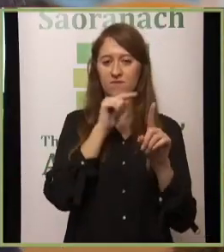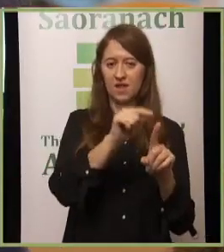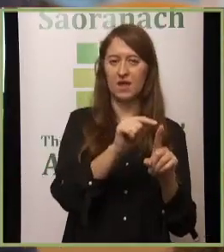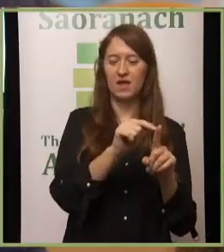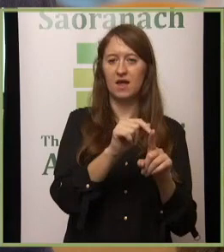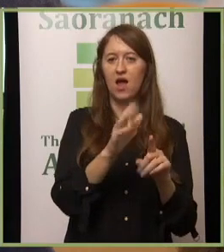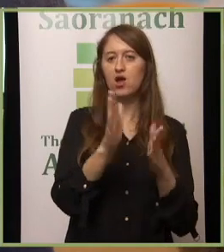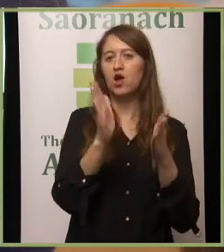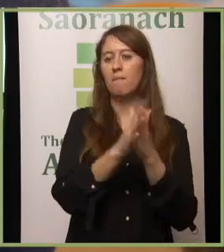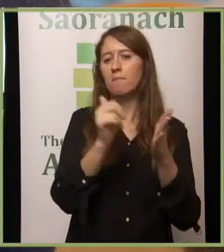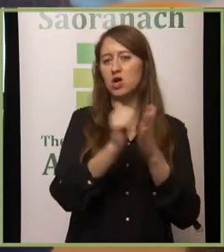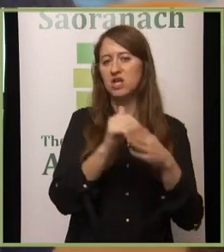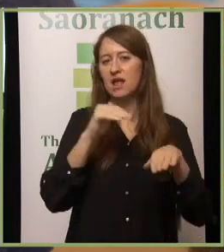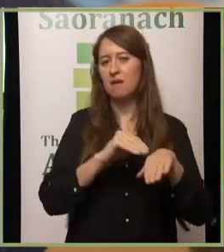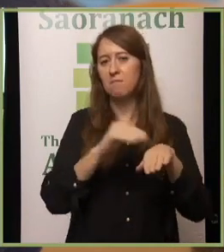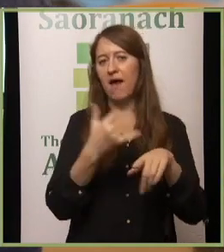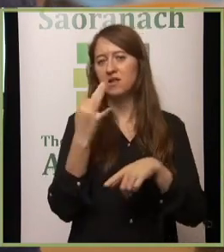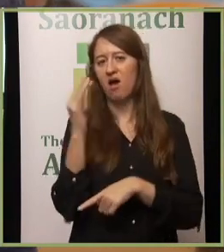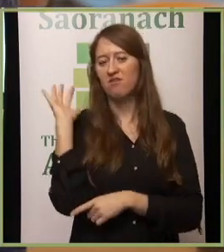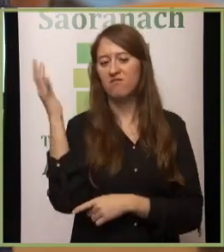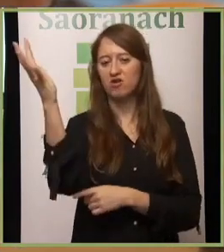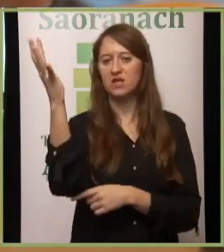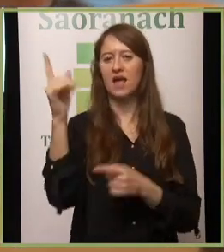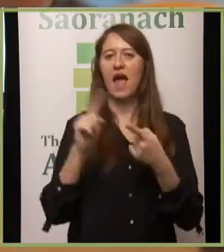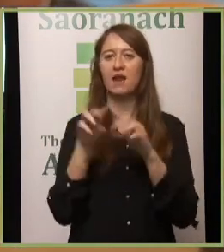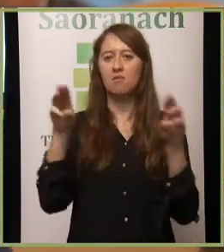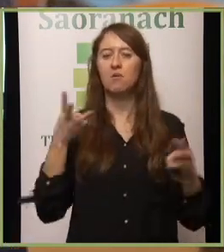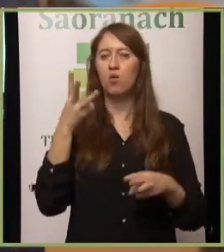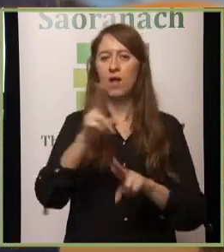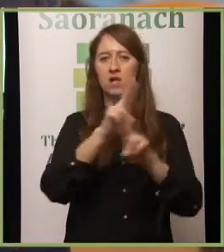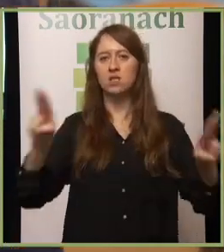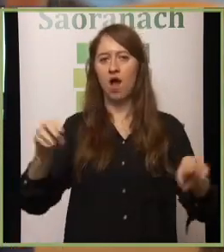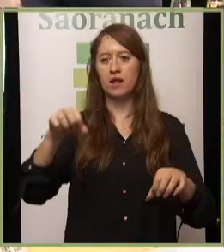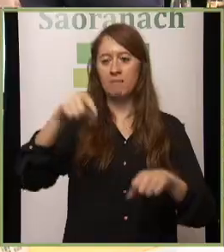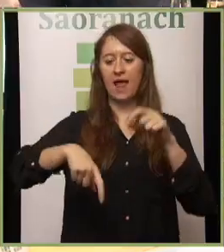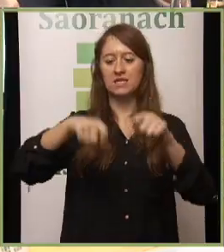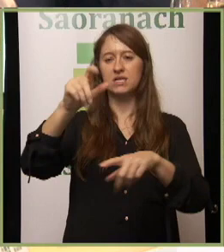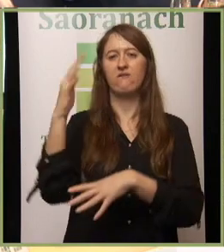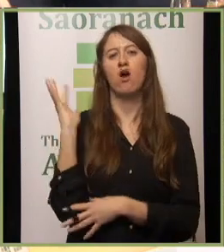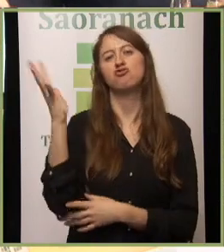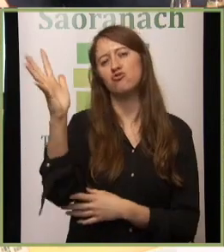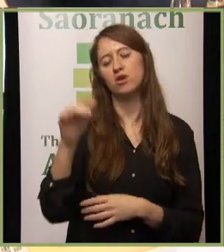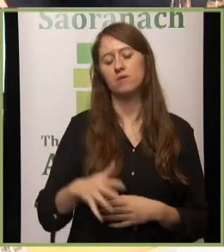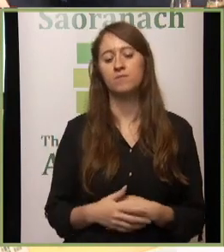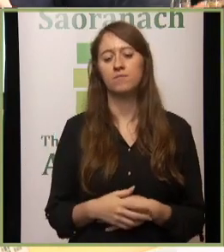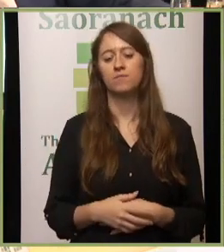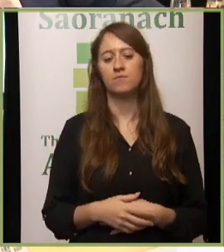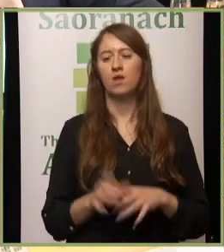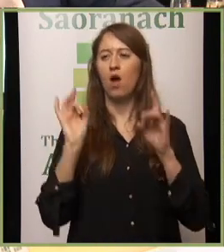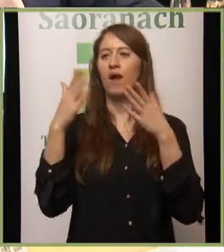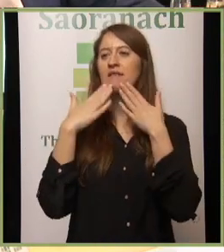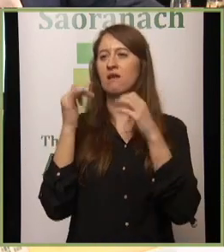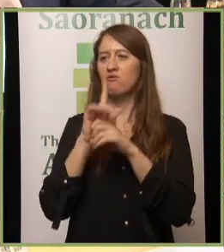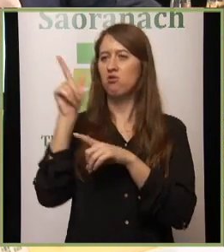impact of forestry, and people will not plant forestry. Right. Okay, thank you for that background to